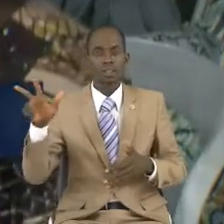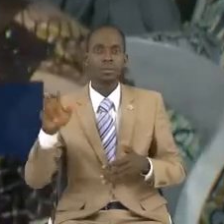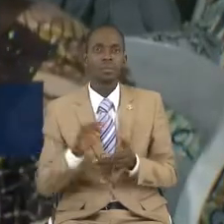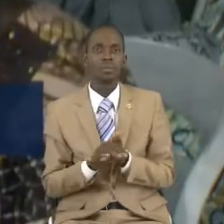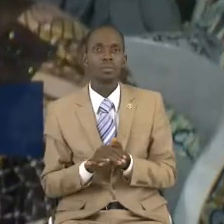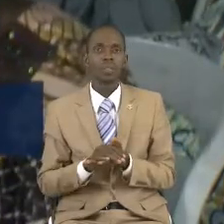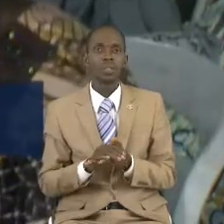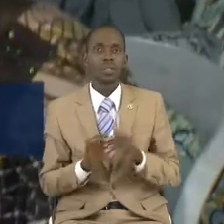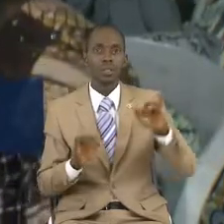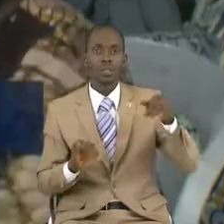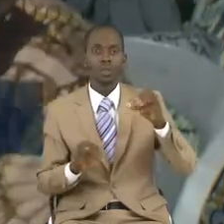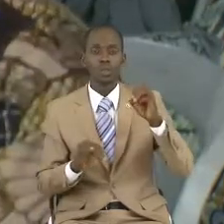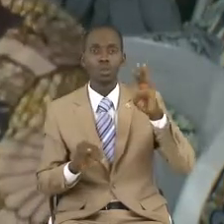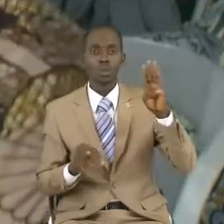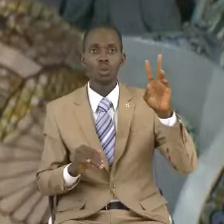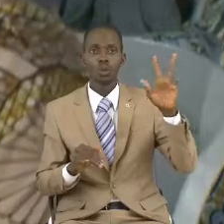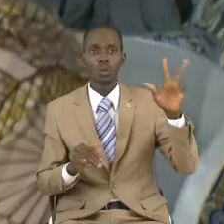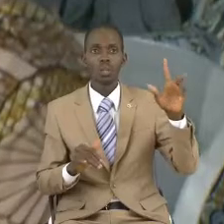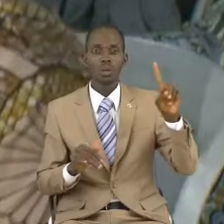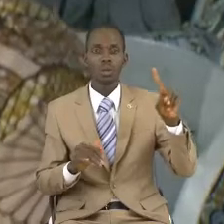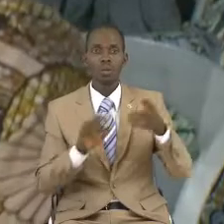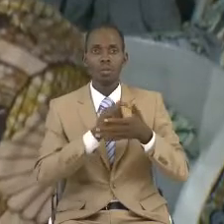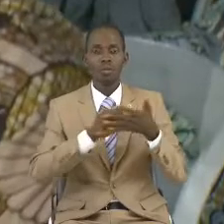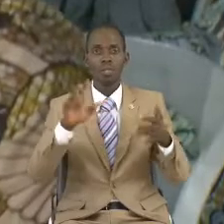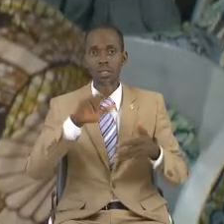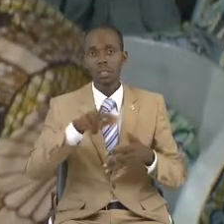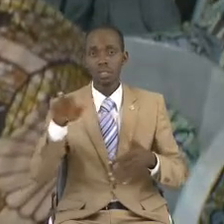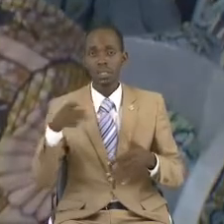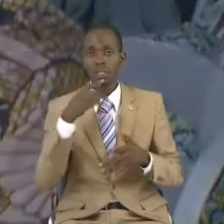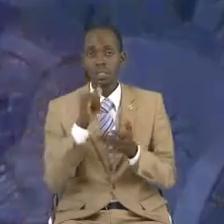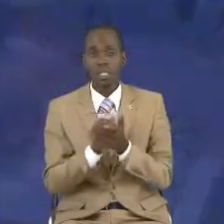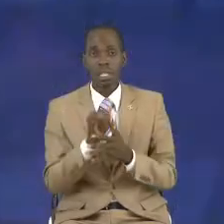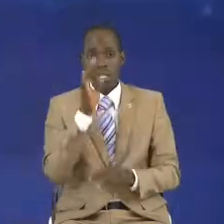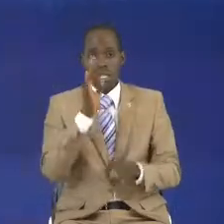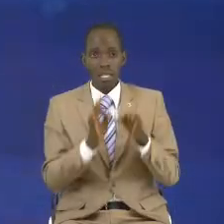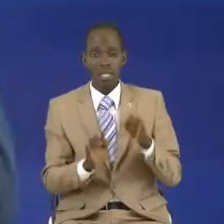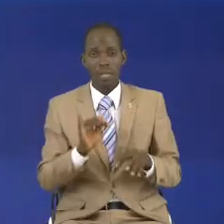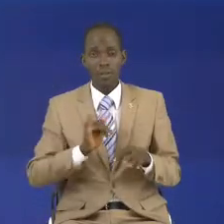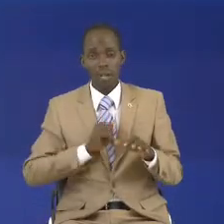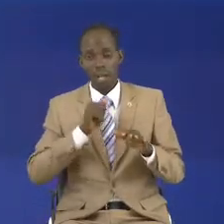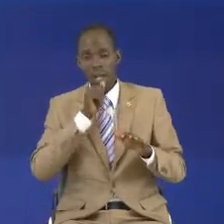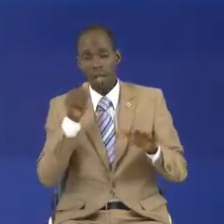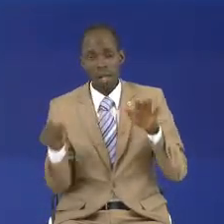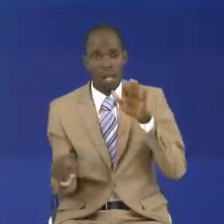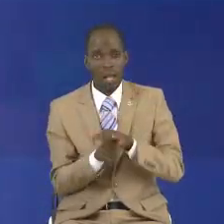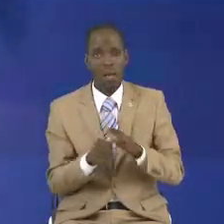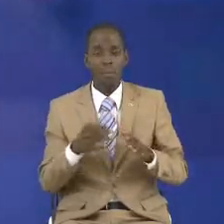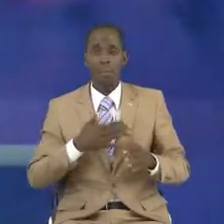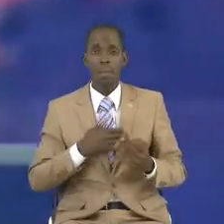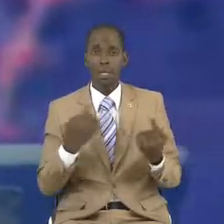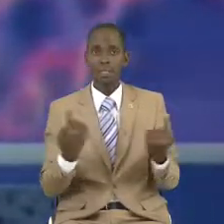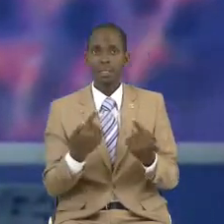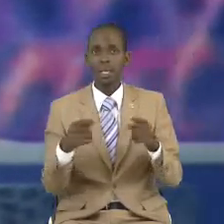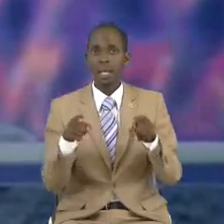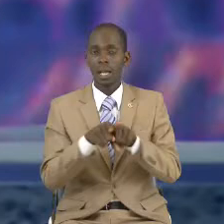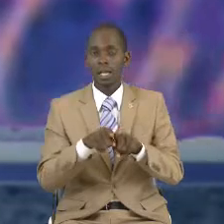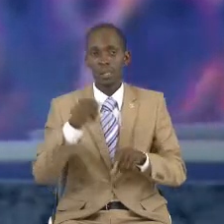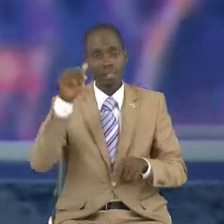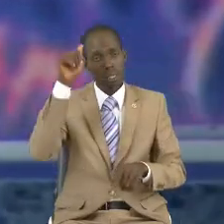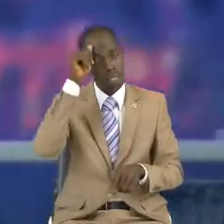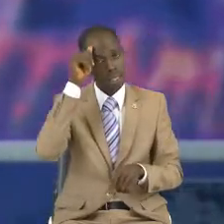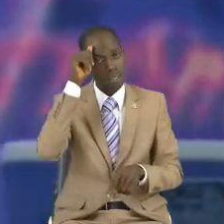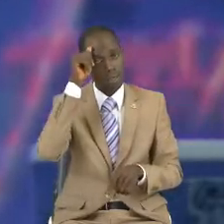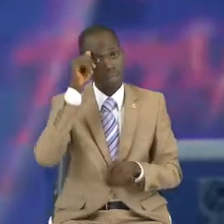says if i covered my transgressions as adam if